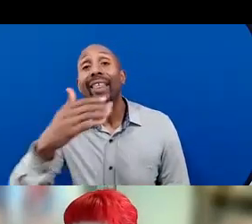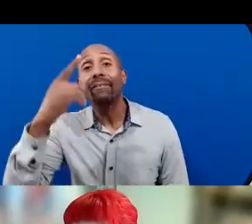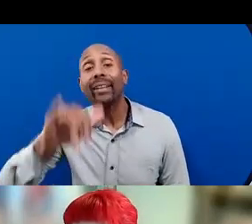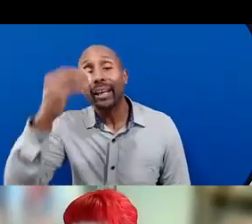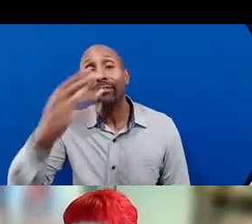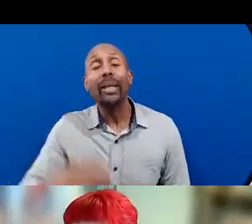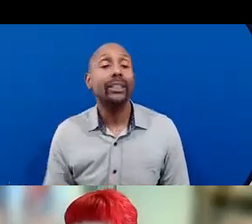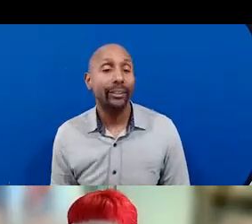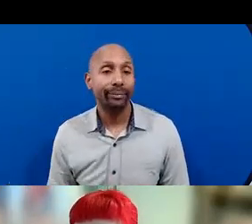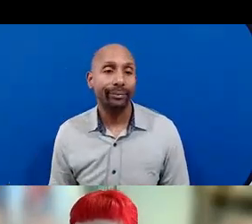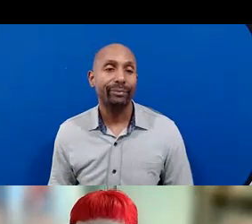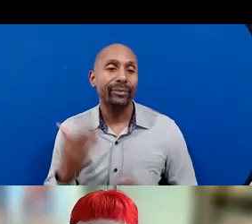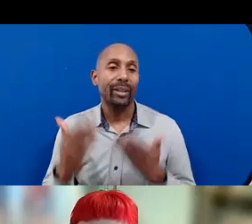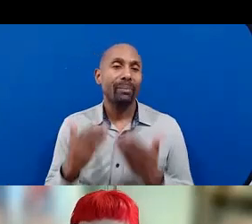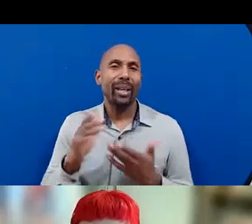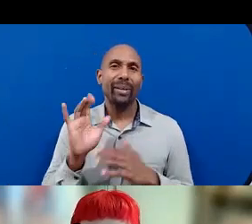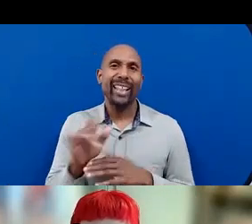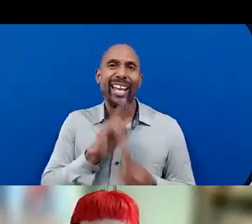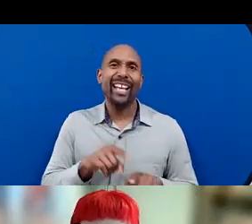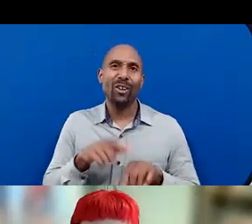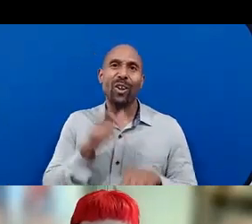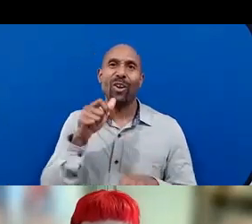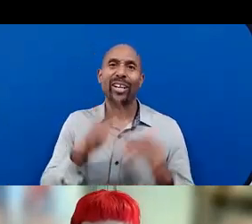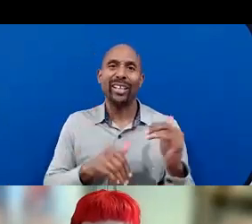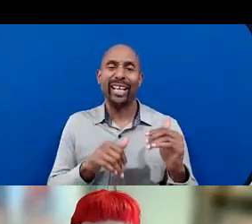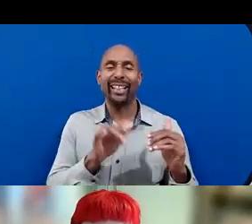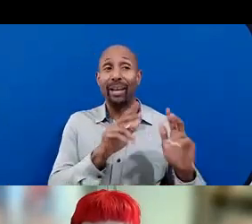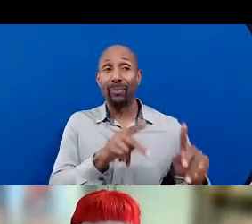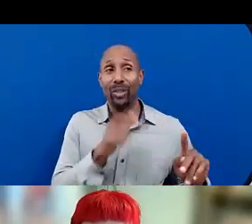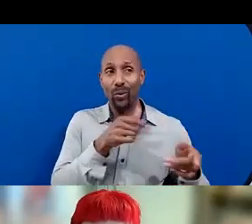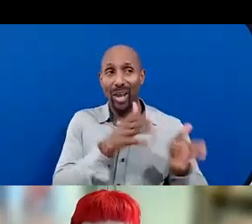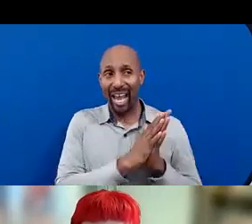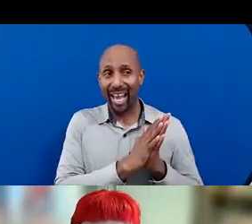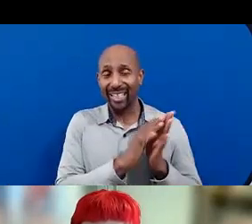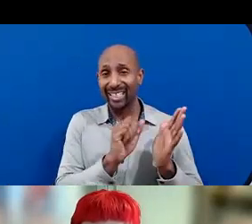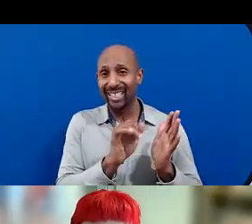longer answer than the person was wanting, but definitely would want